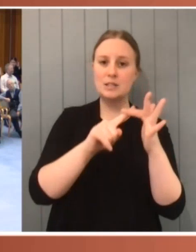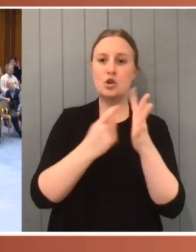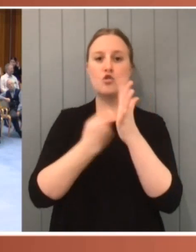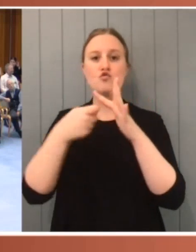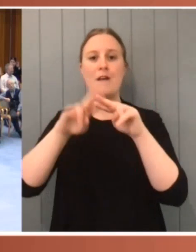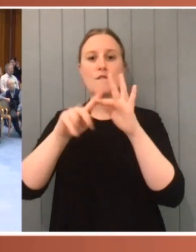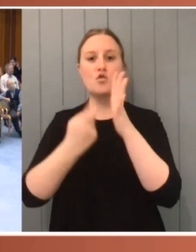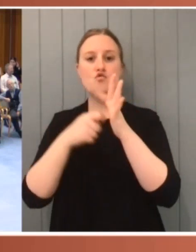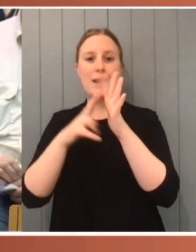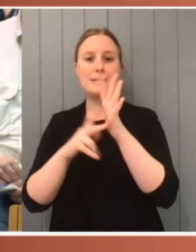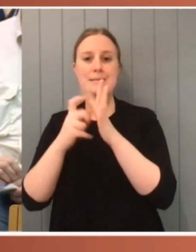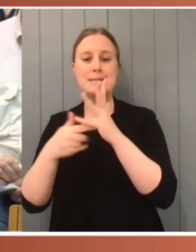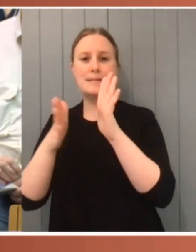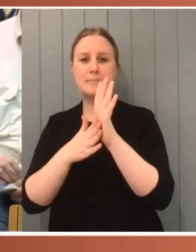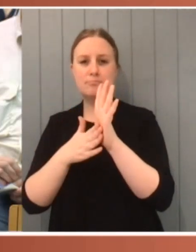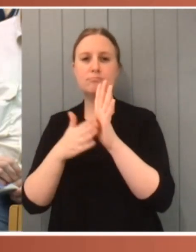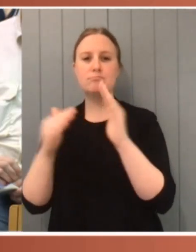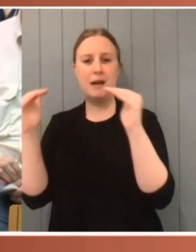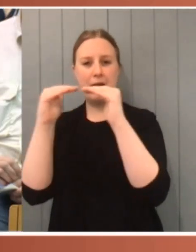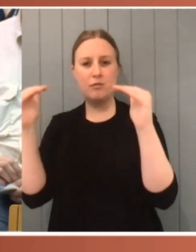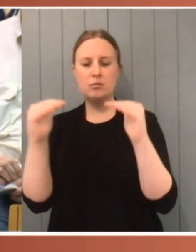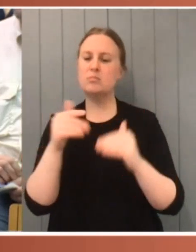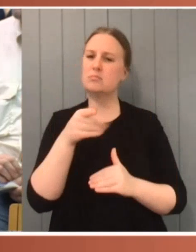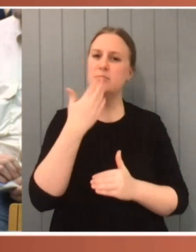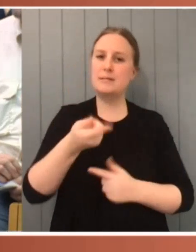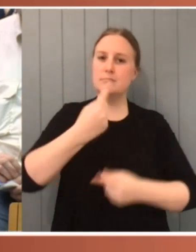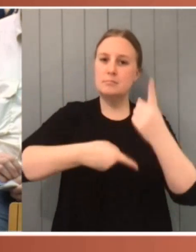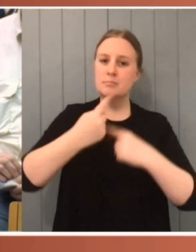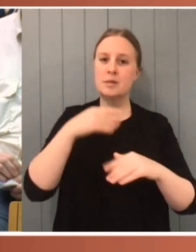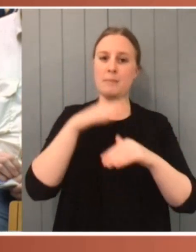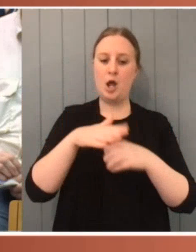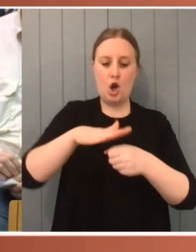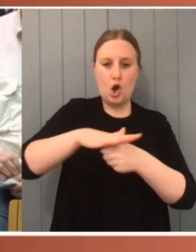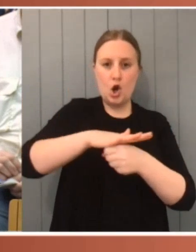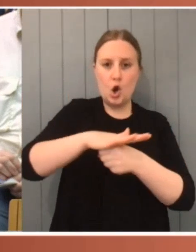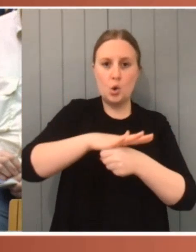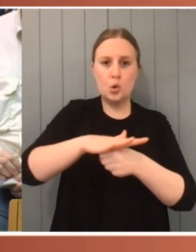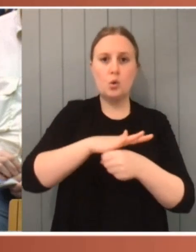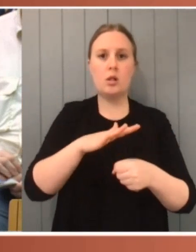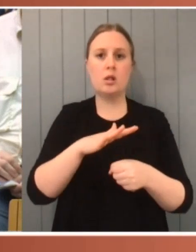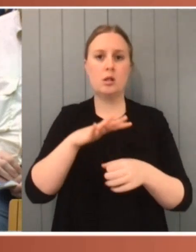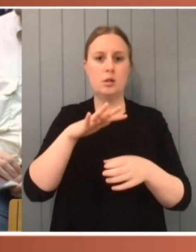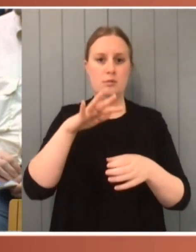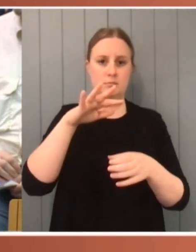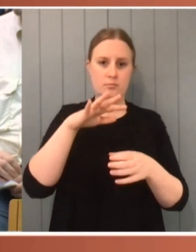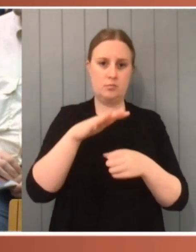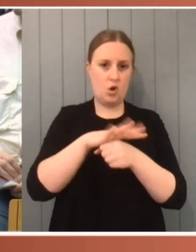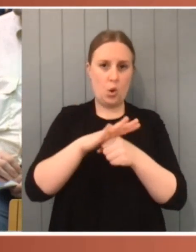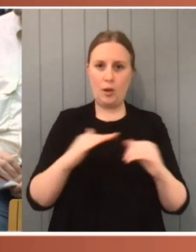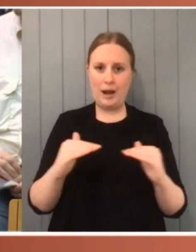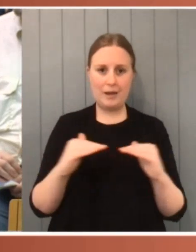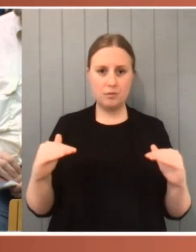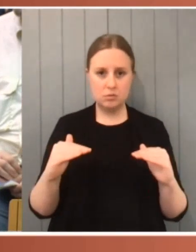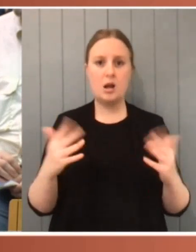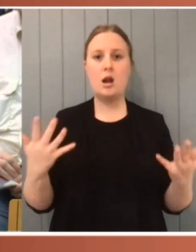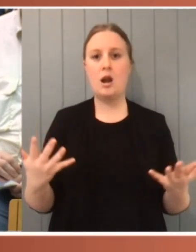level? For instance, where you're required to vote by virtue of a property ownership. Melbourne City Council, to